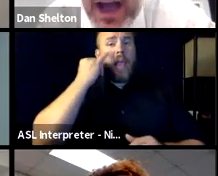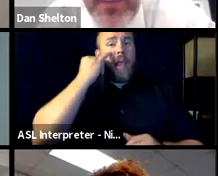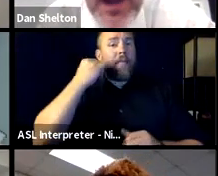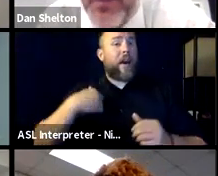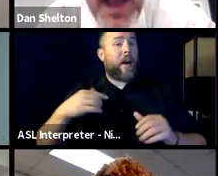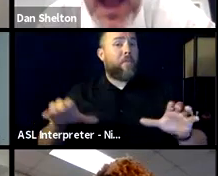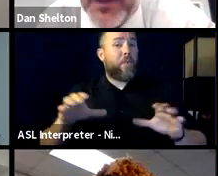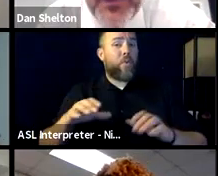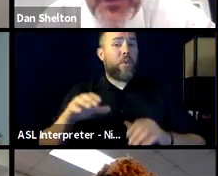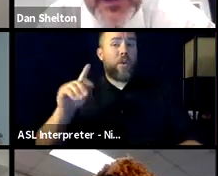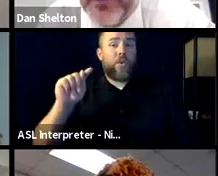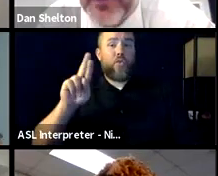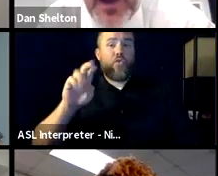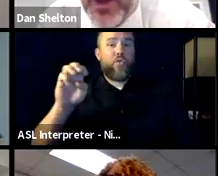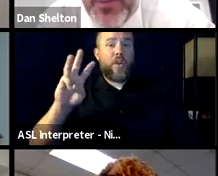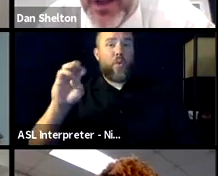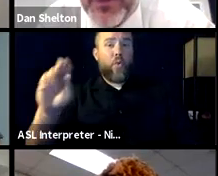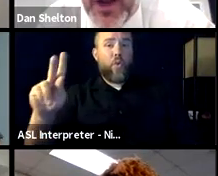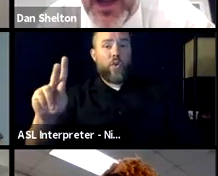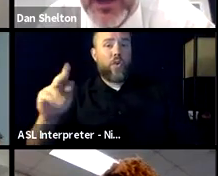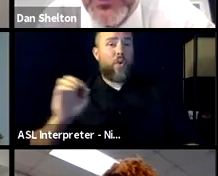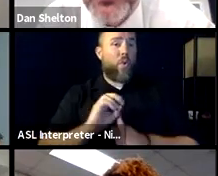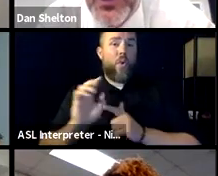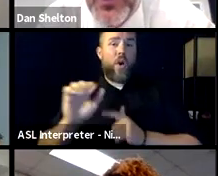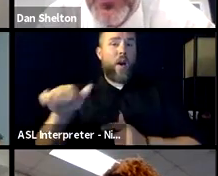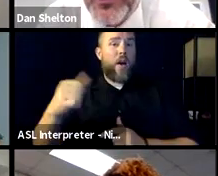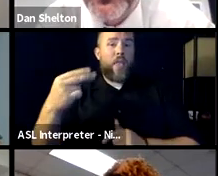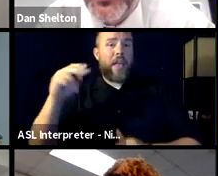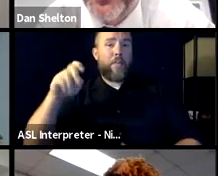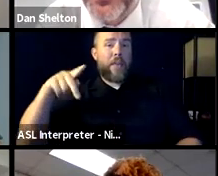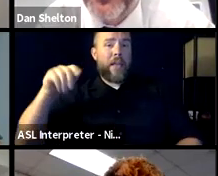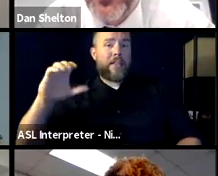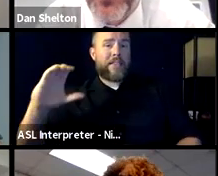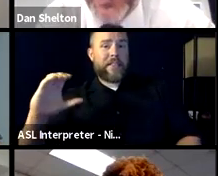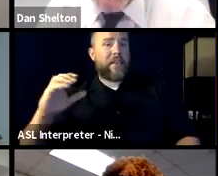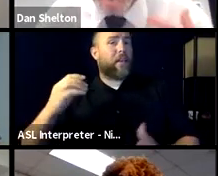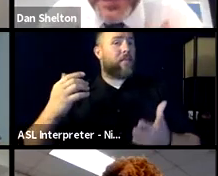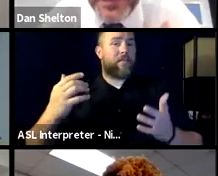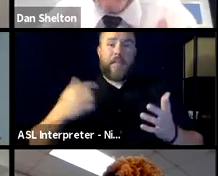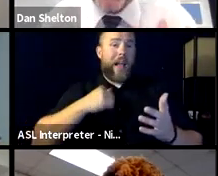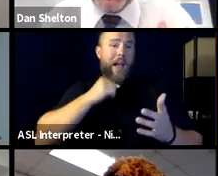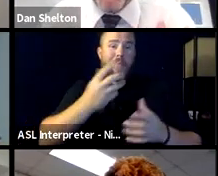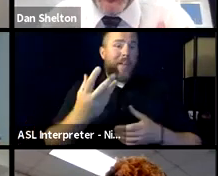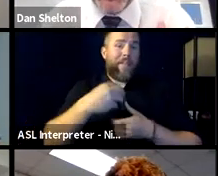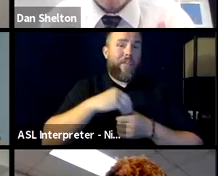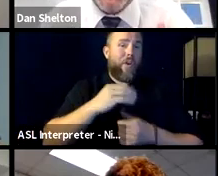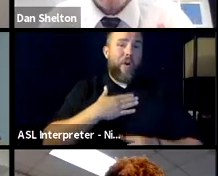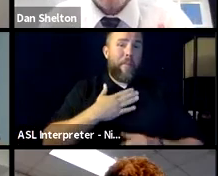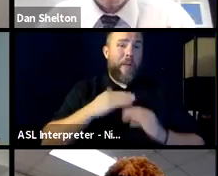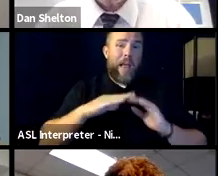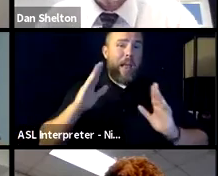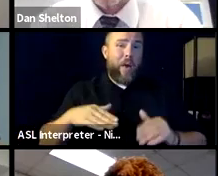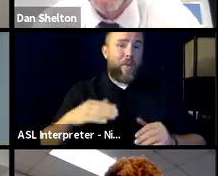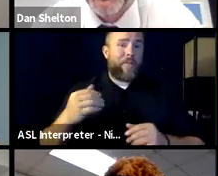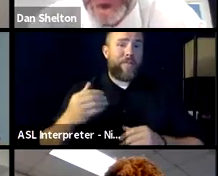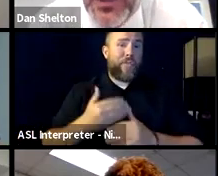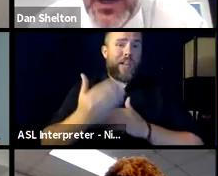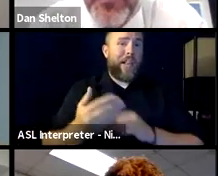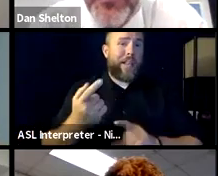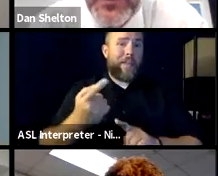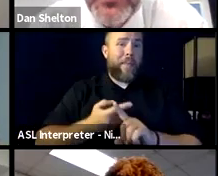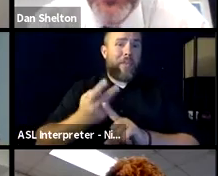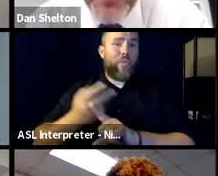what? I'm not in my house for the next couple of months, right? So there's going to be my kids aren't going to have access